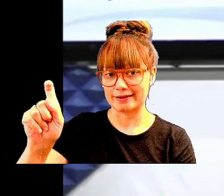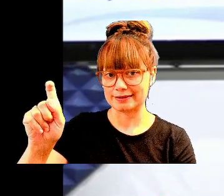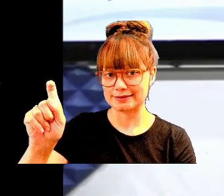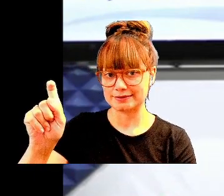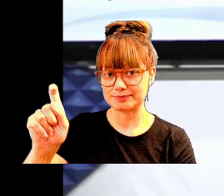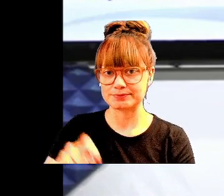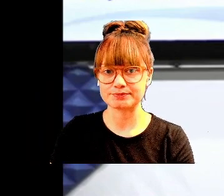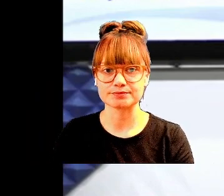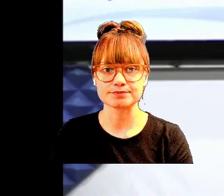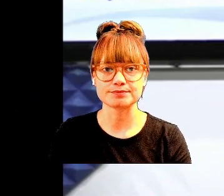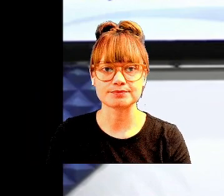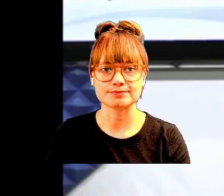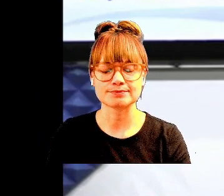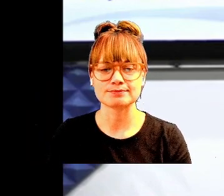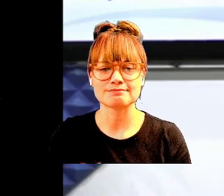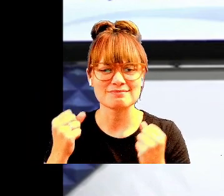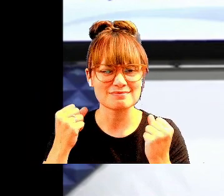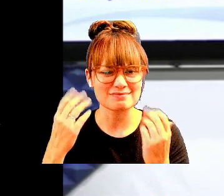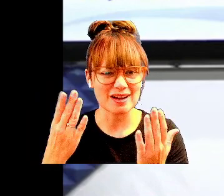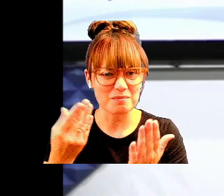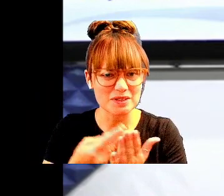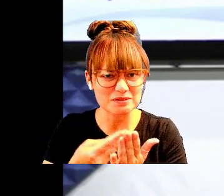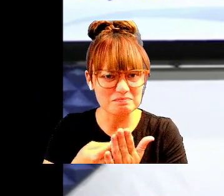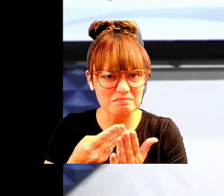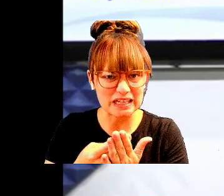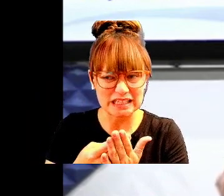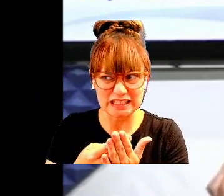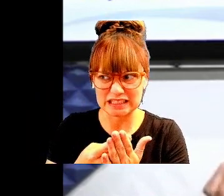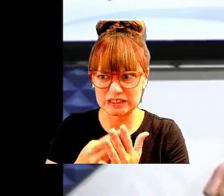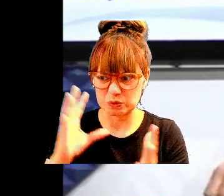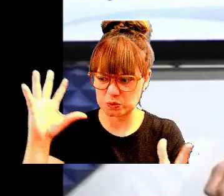How much money would you have after 36 years?